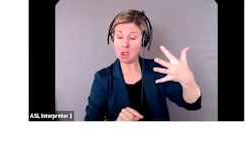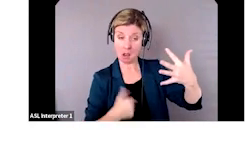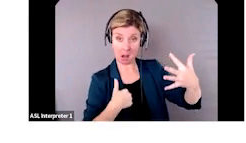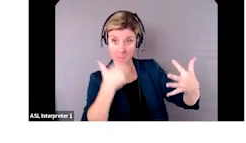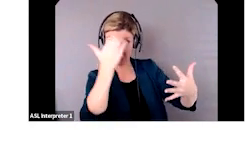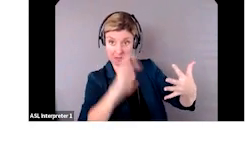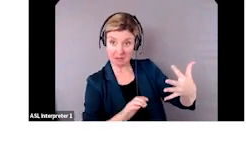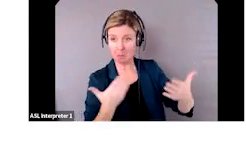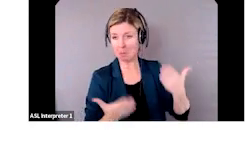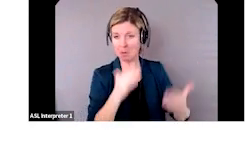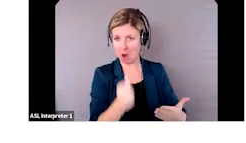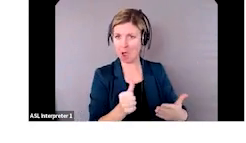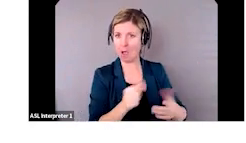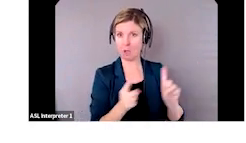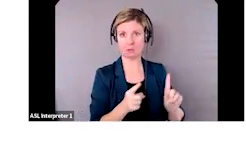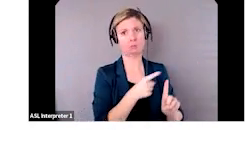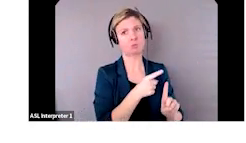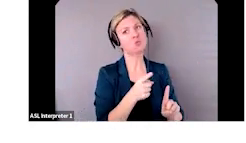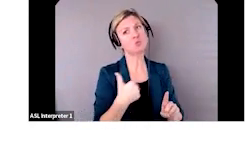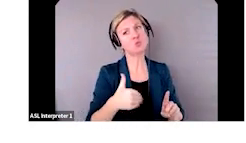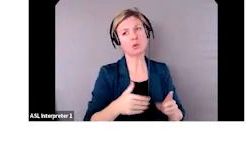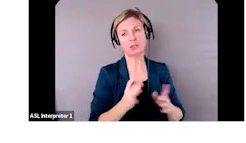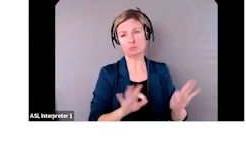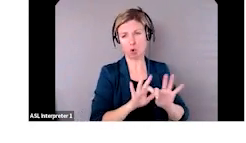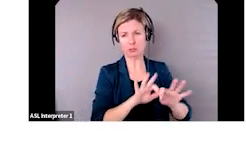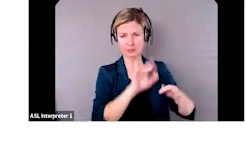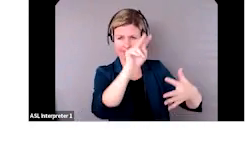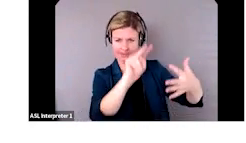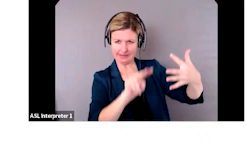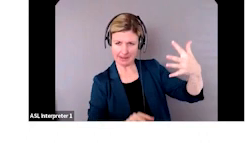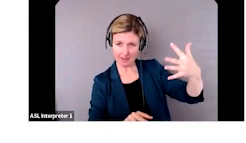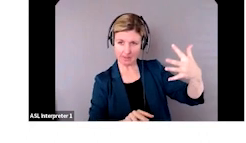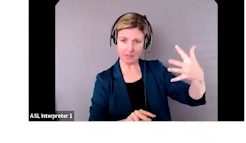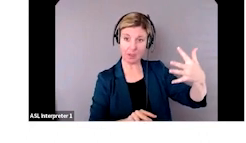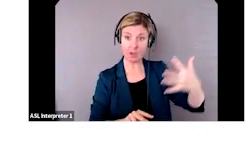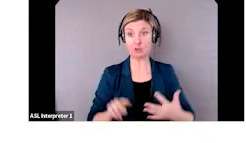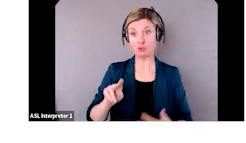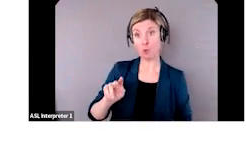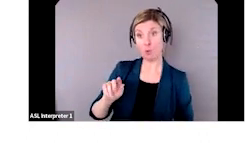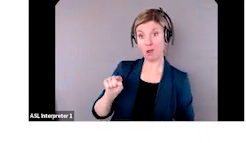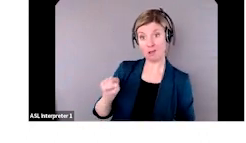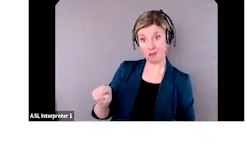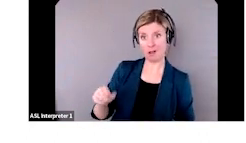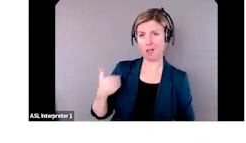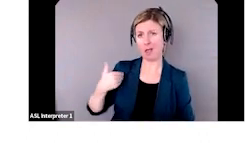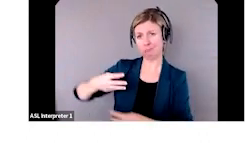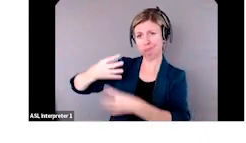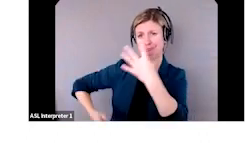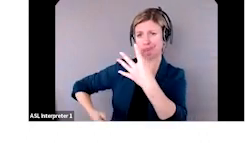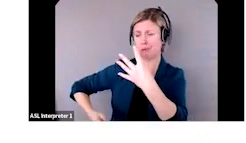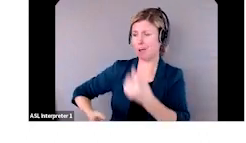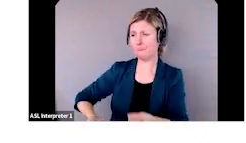of differentiation with Amazon compared to any other e-commerce platform. If you go to walmart.com